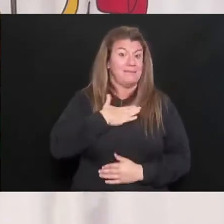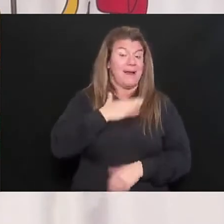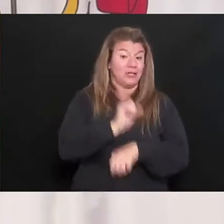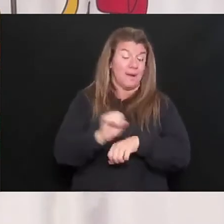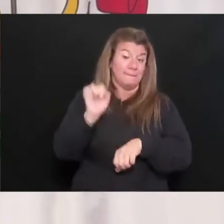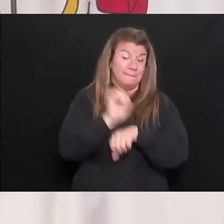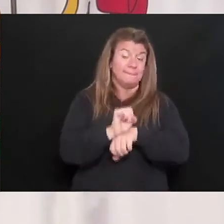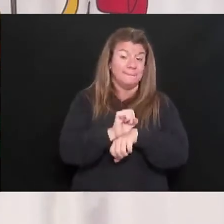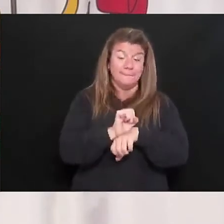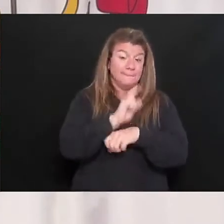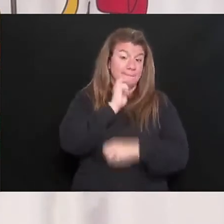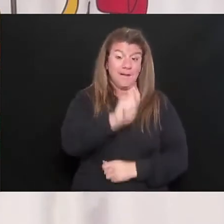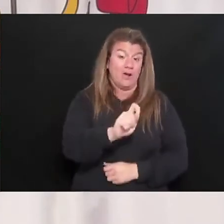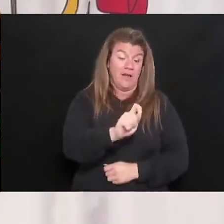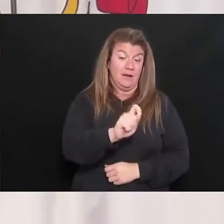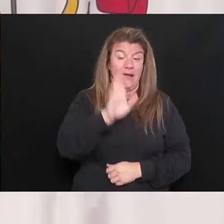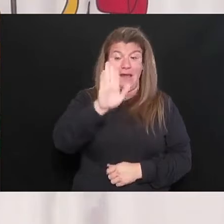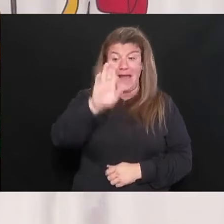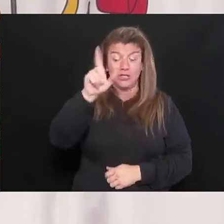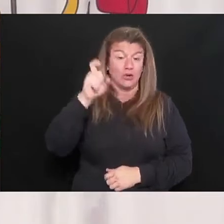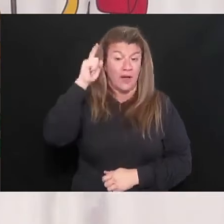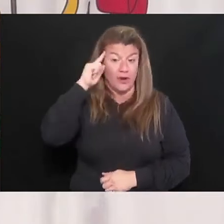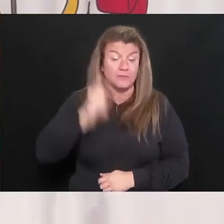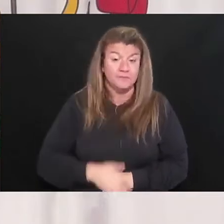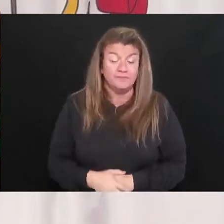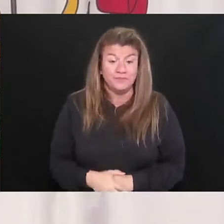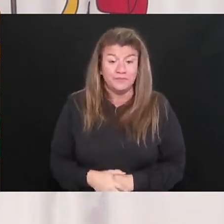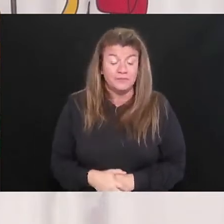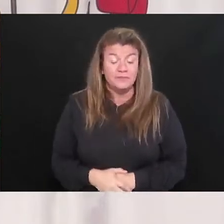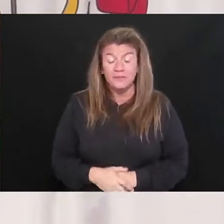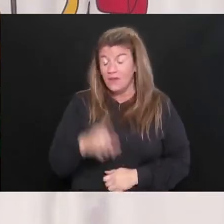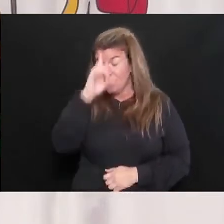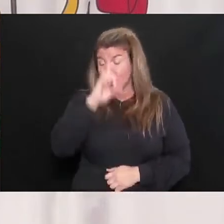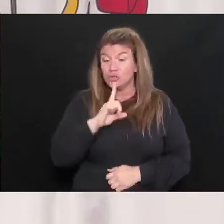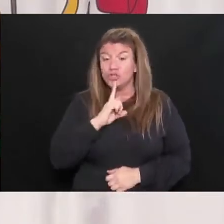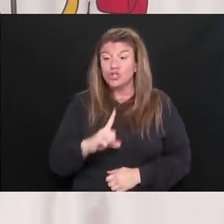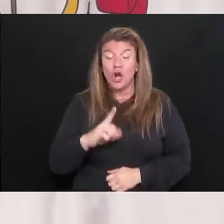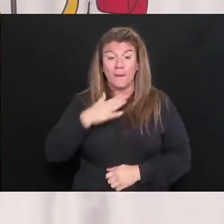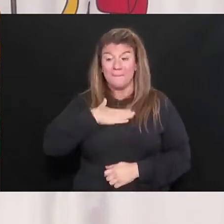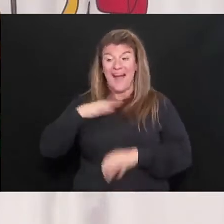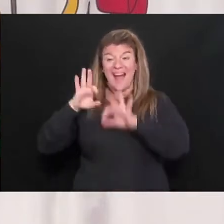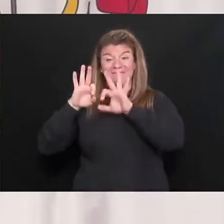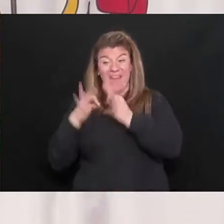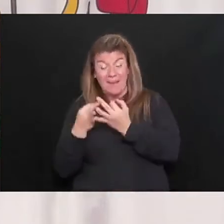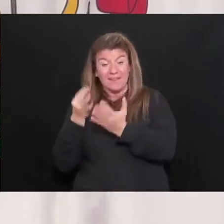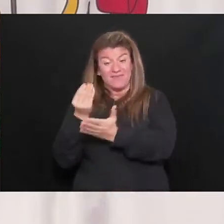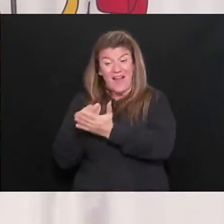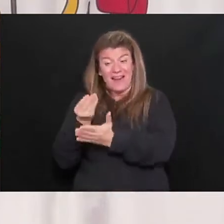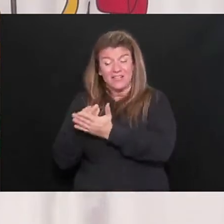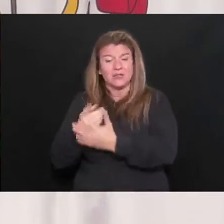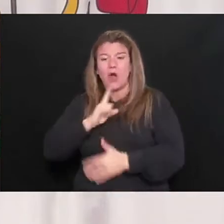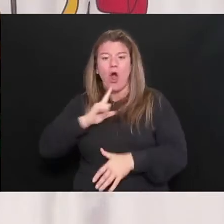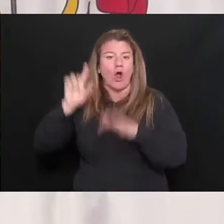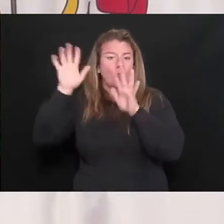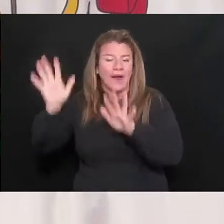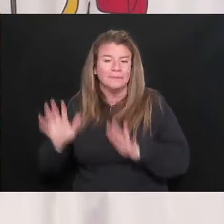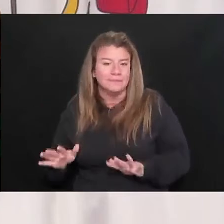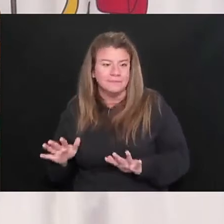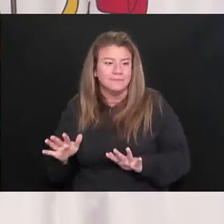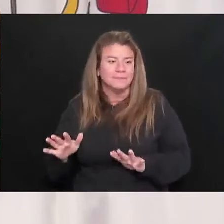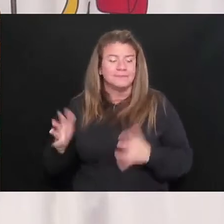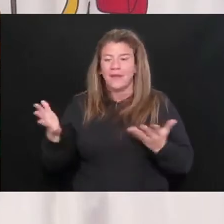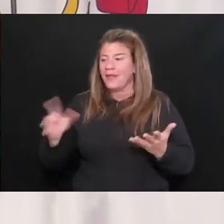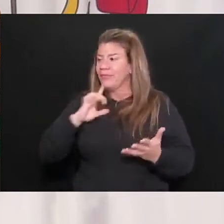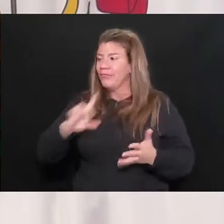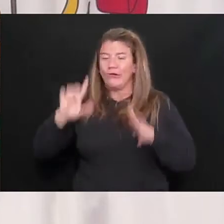going to do my job as your governor night and day. Absolutely, from the standpoint of my family's finances, they're great. They're absolutely great.